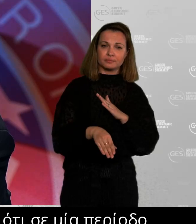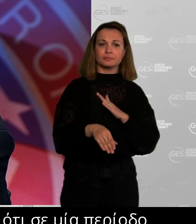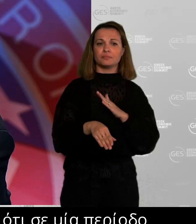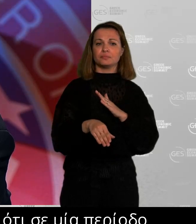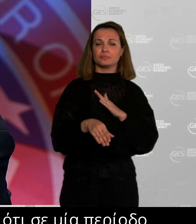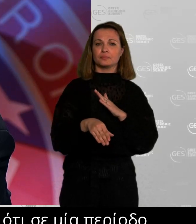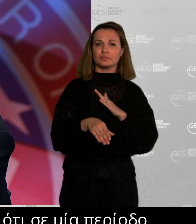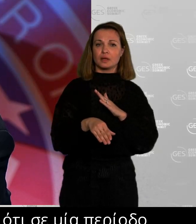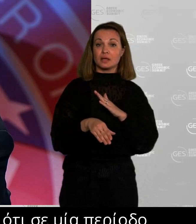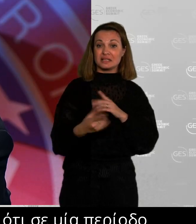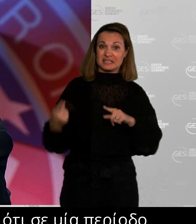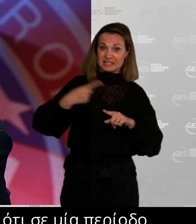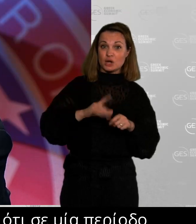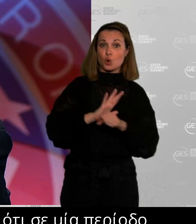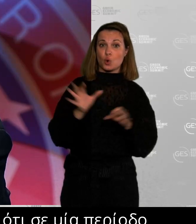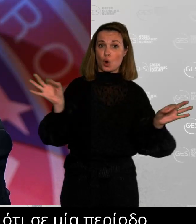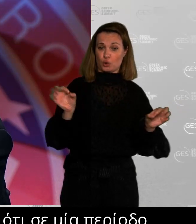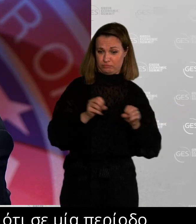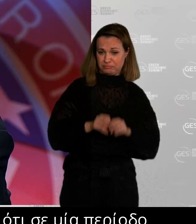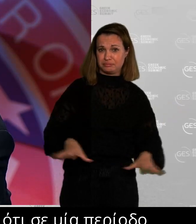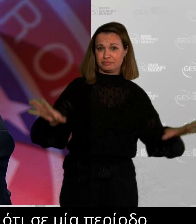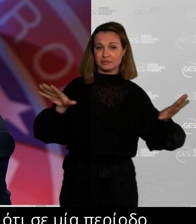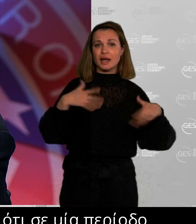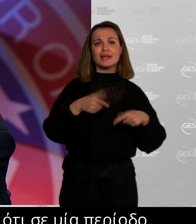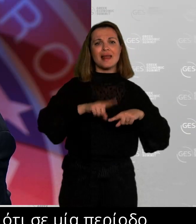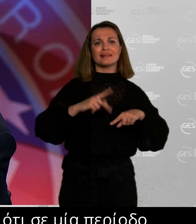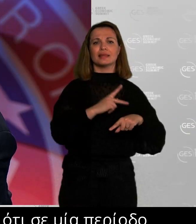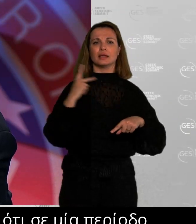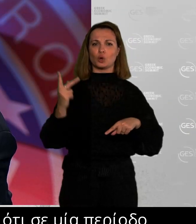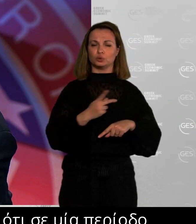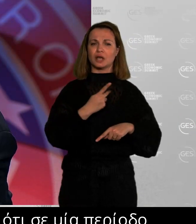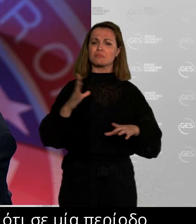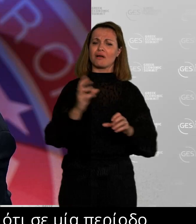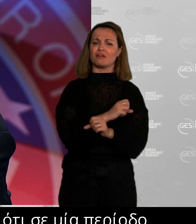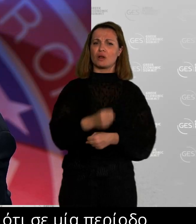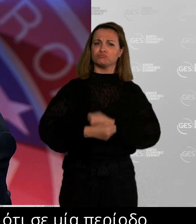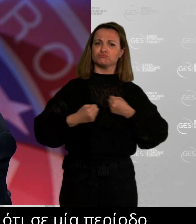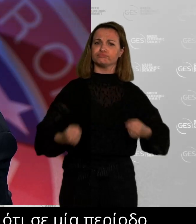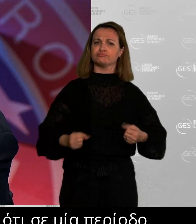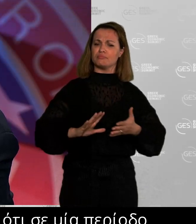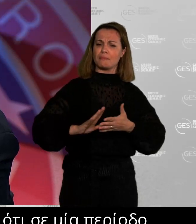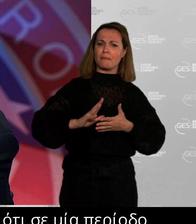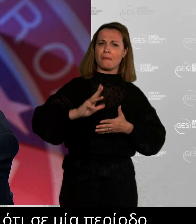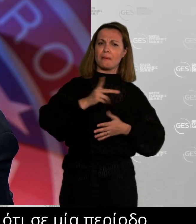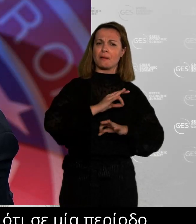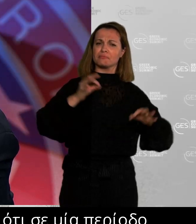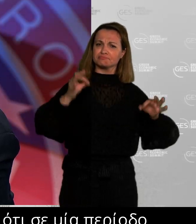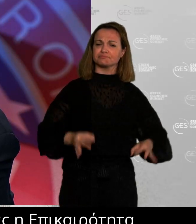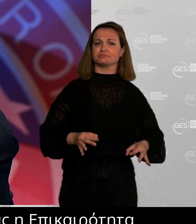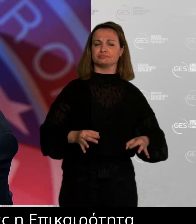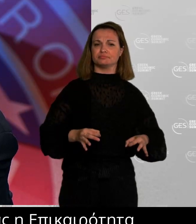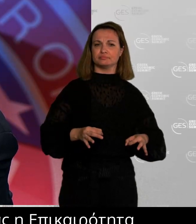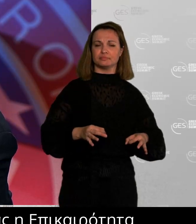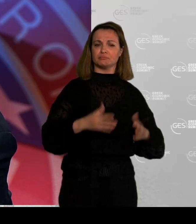Greece has managed to significantly expand and develop. But more importantly, I think expand and develop in ways, as our previous speaker just said, that